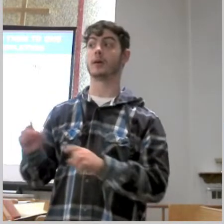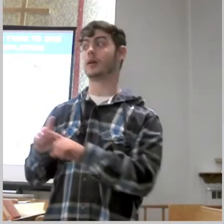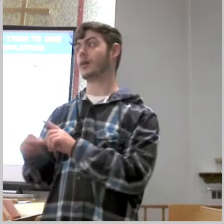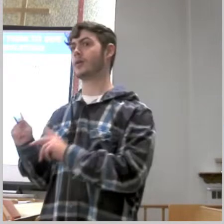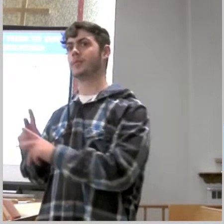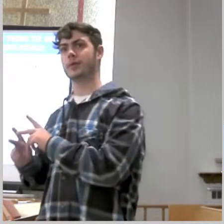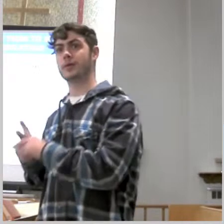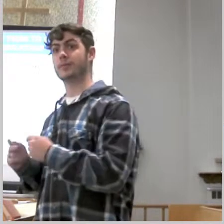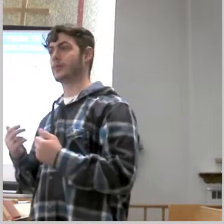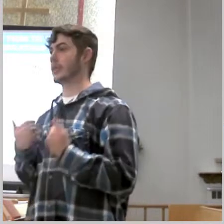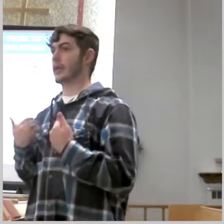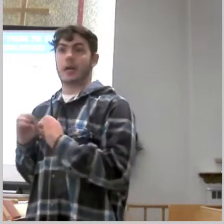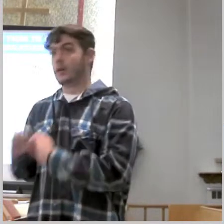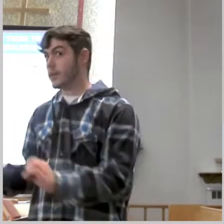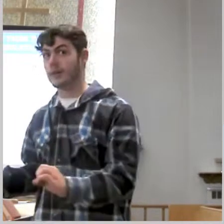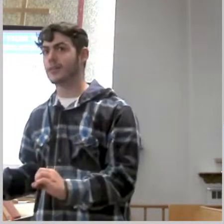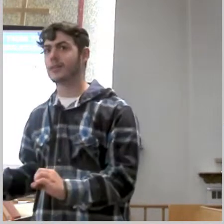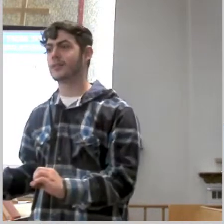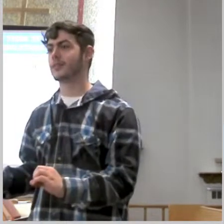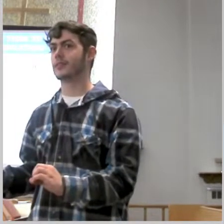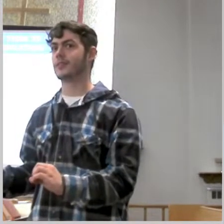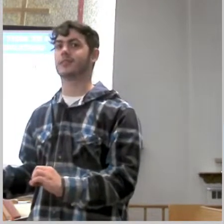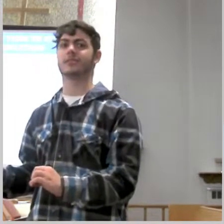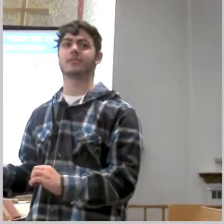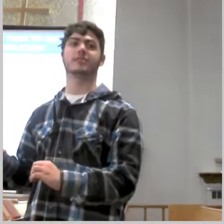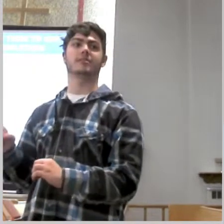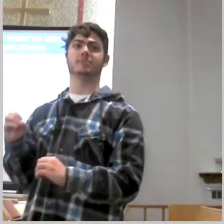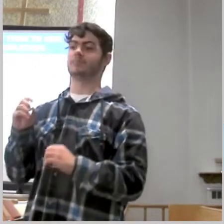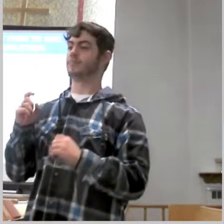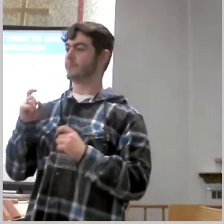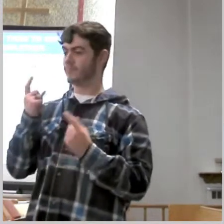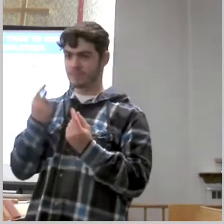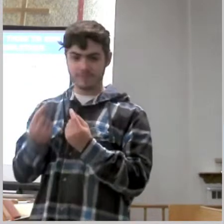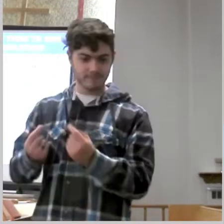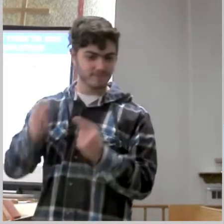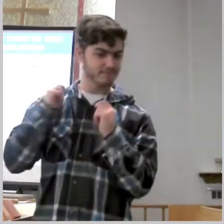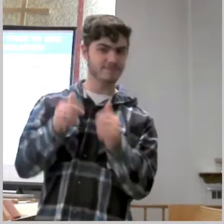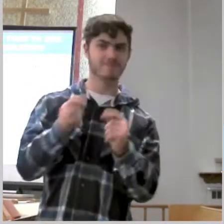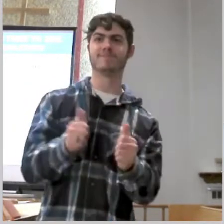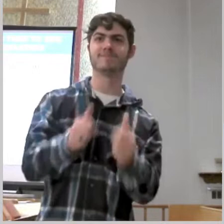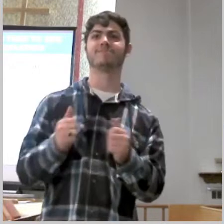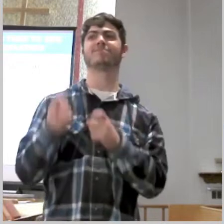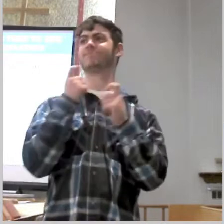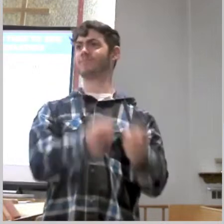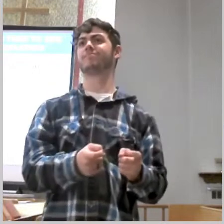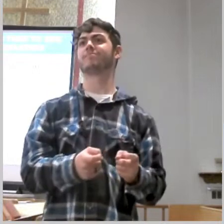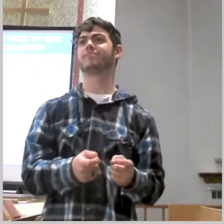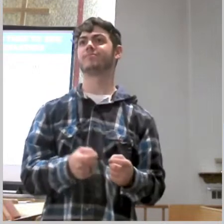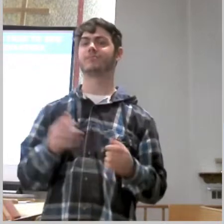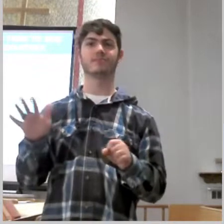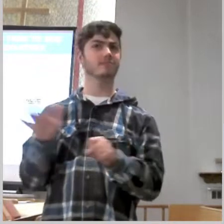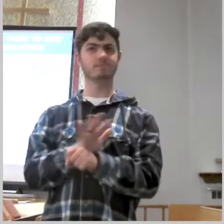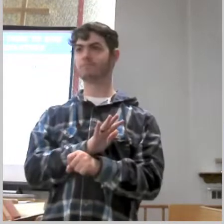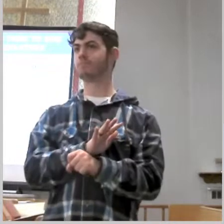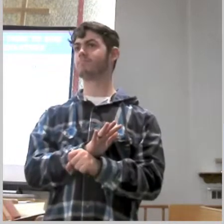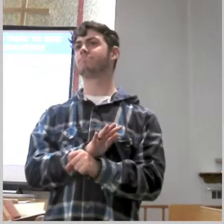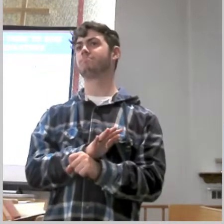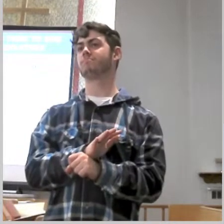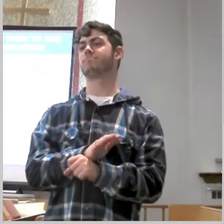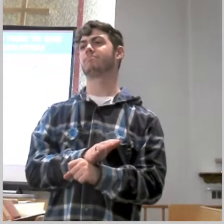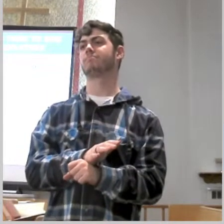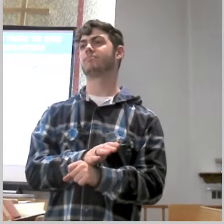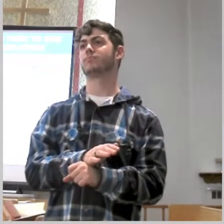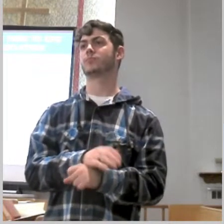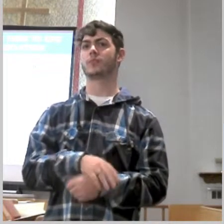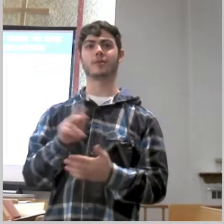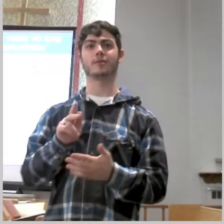weren't even asked to participate, but who at the end said, we want to do this, already fulfilled their pledge.